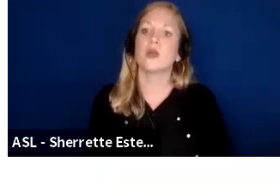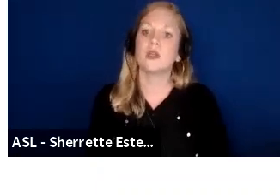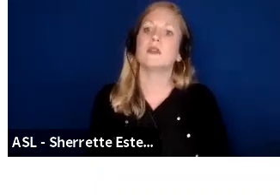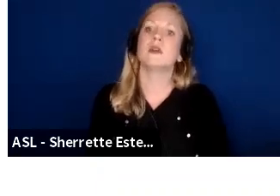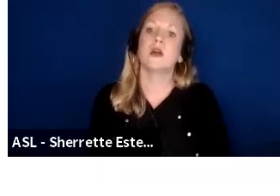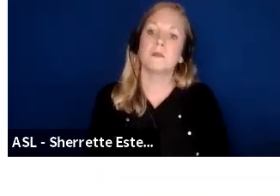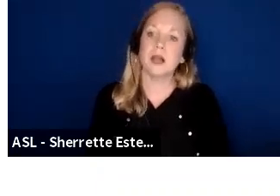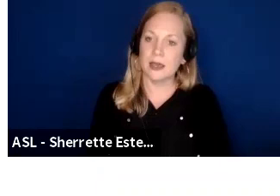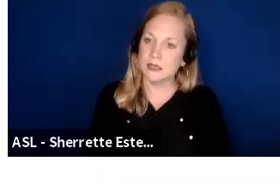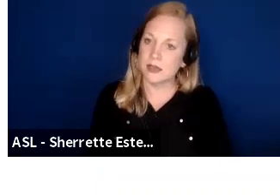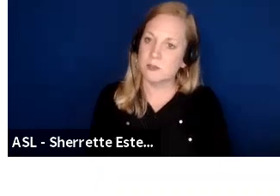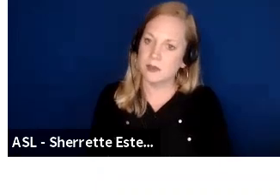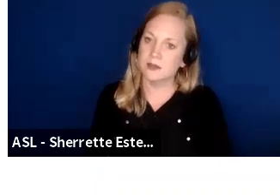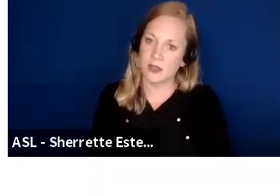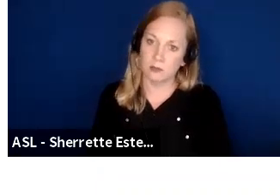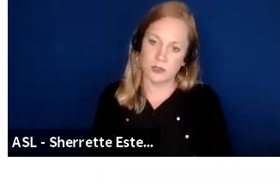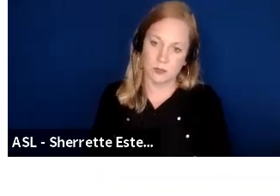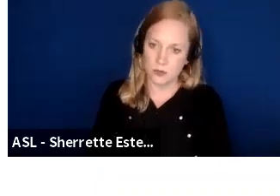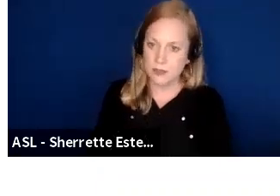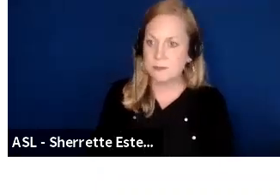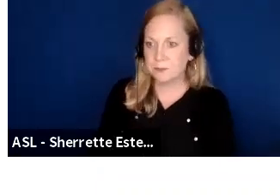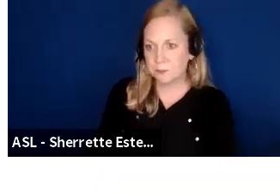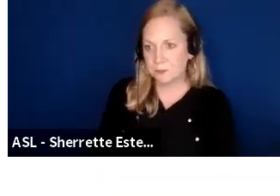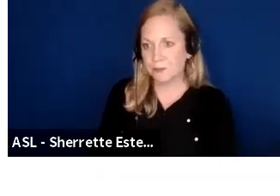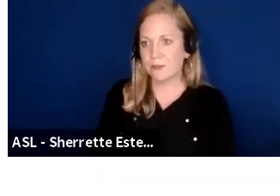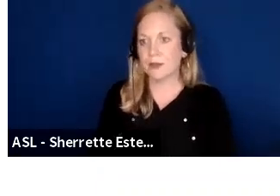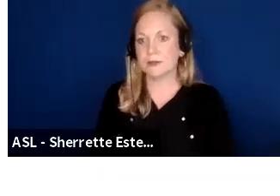about when applying deaf space design principles.